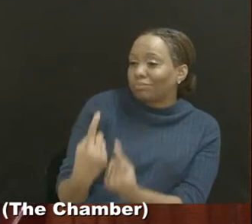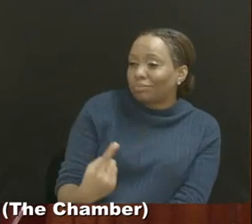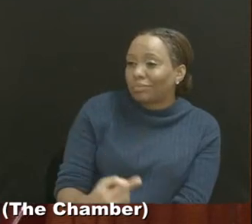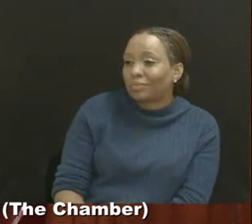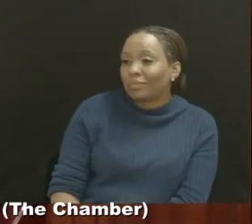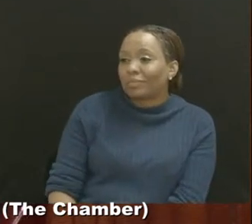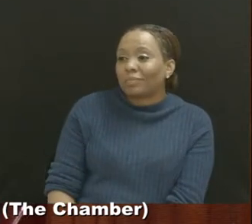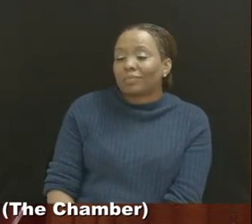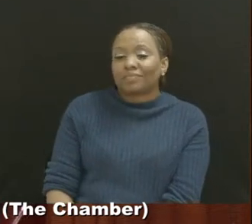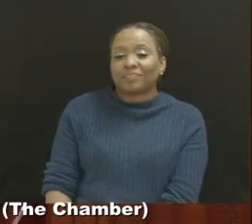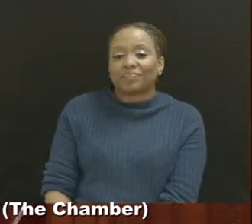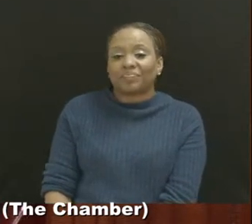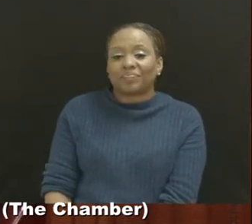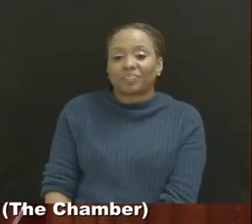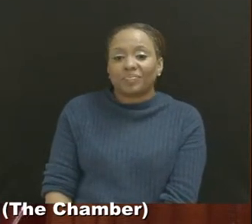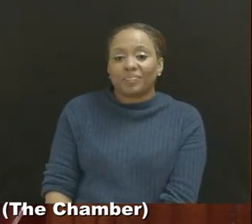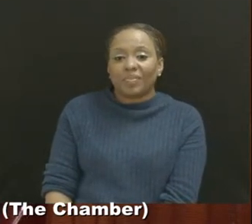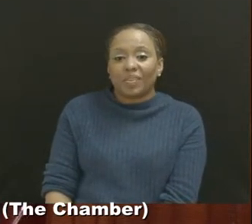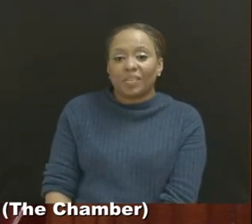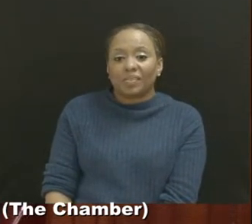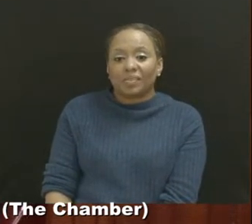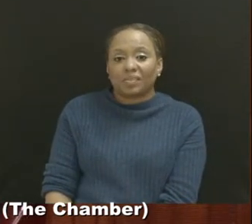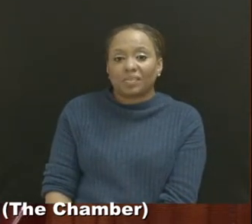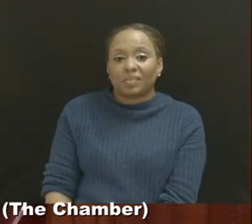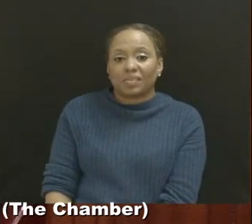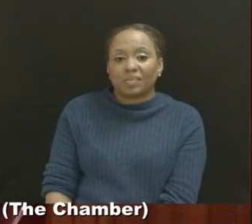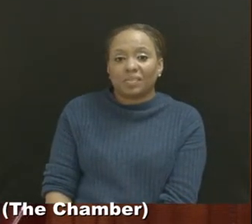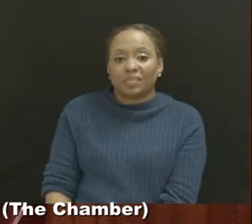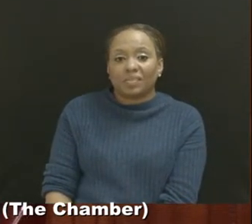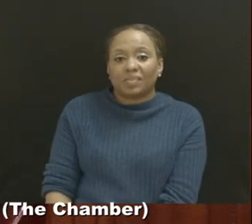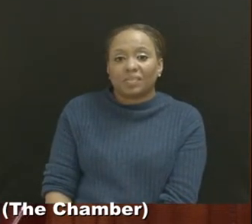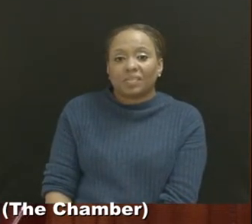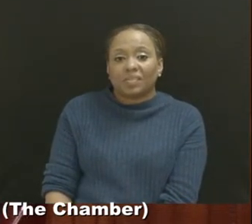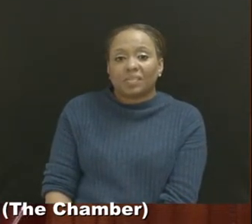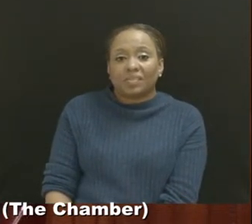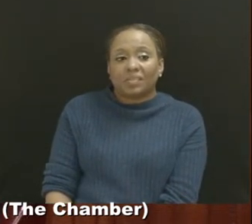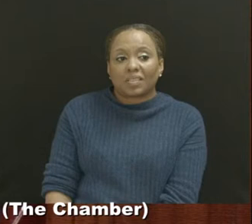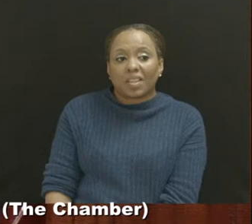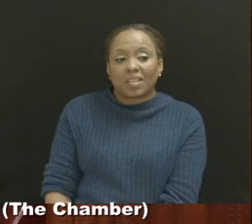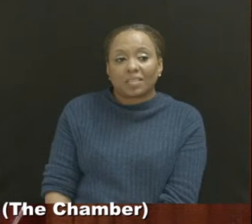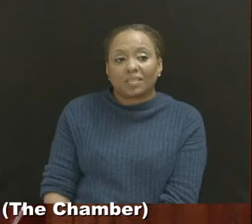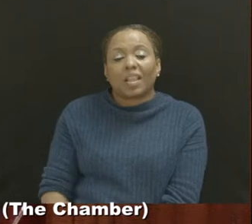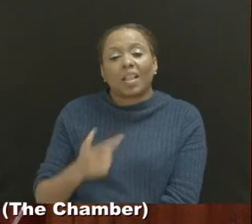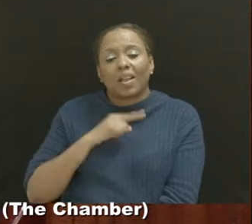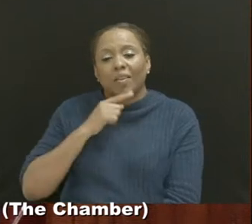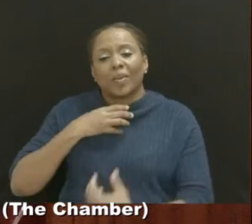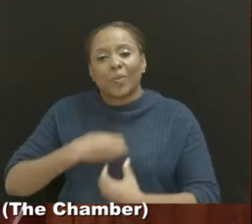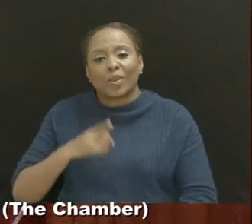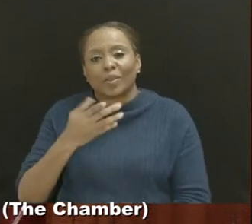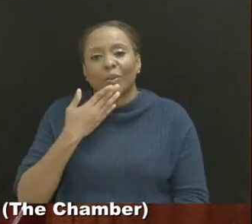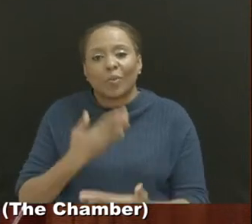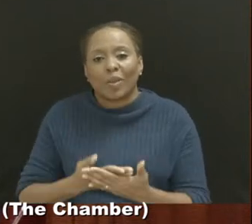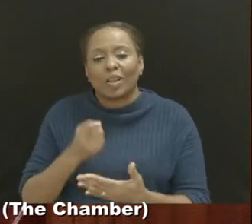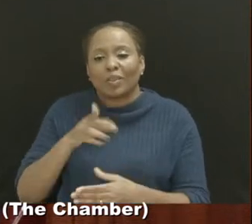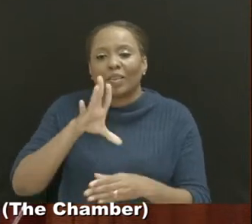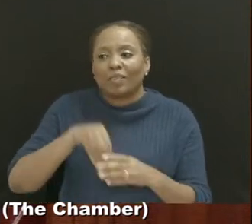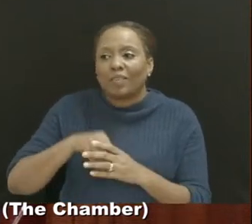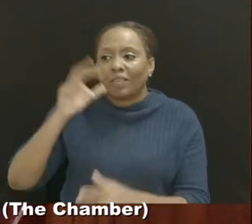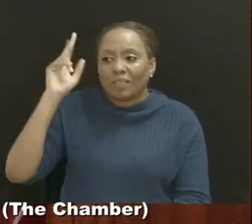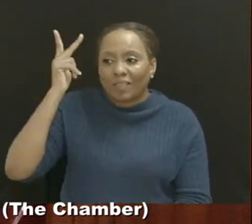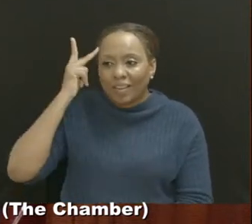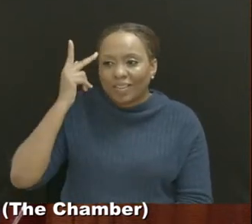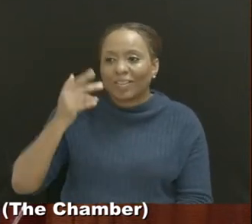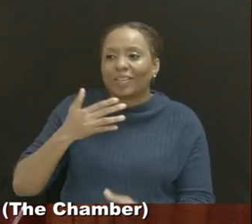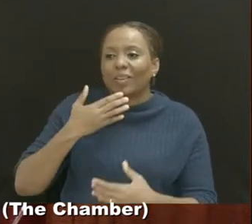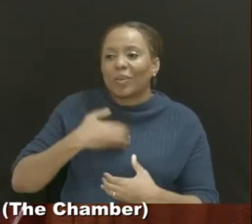you certainly are giving politics a very, very good name. And I do wish you well now and in the future.